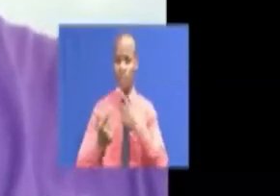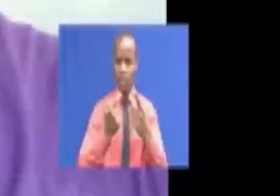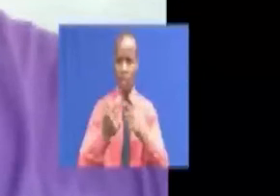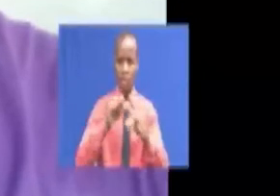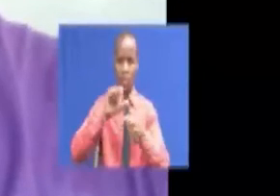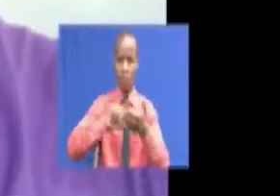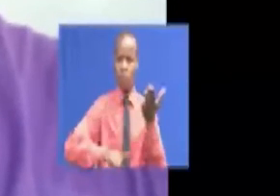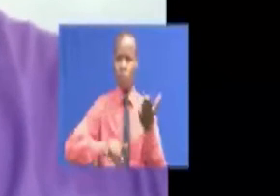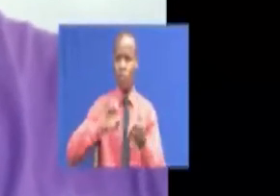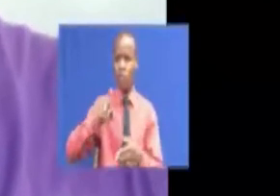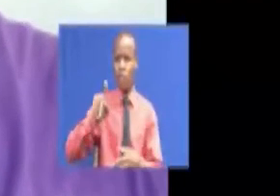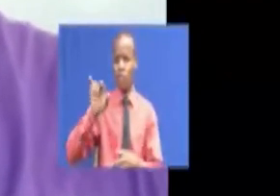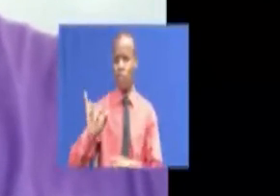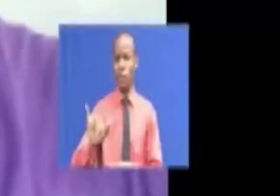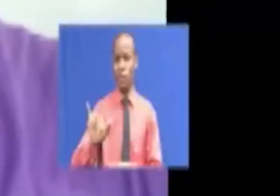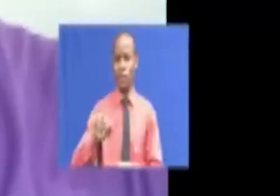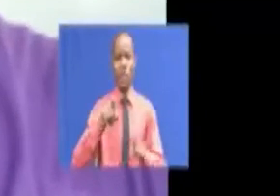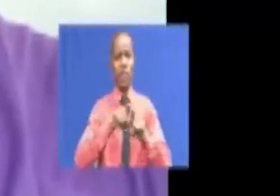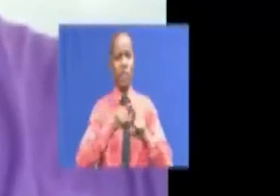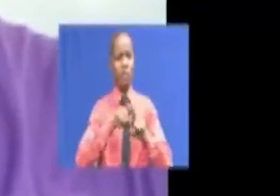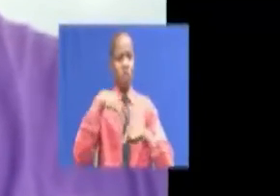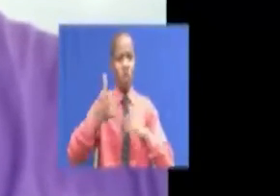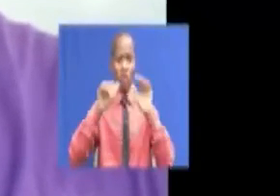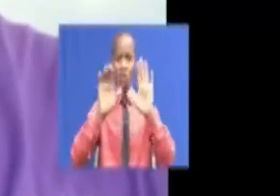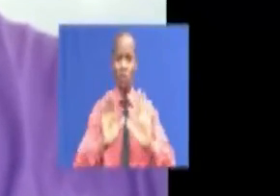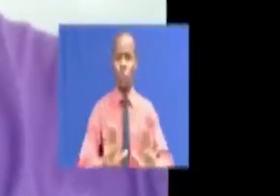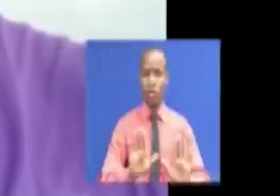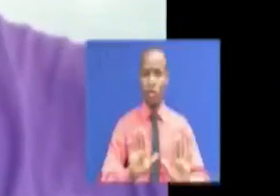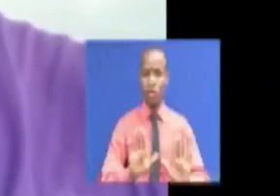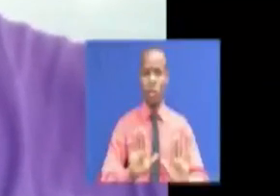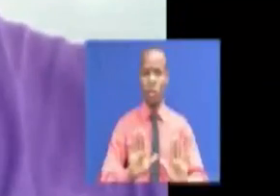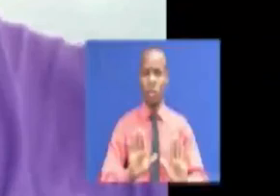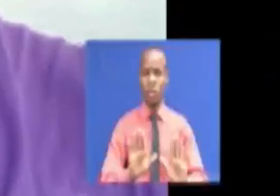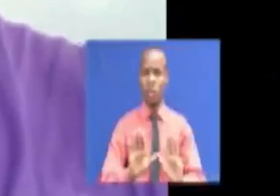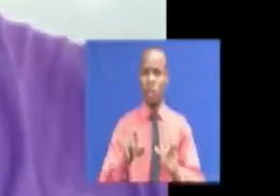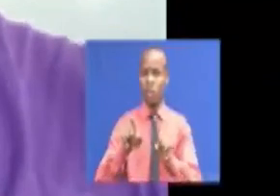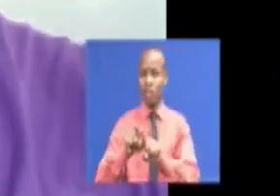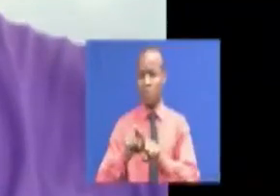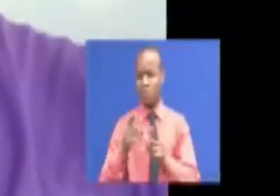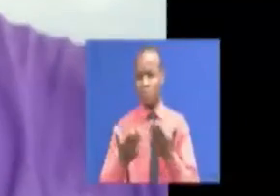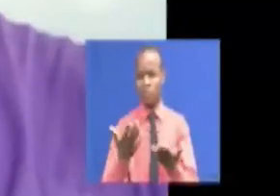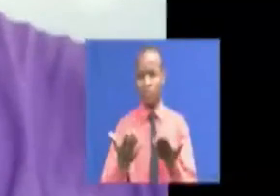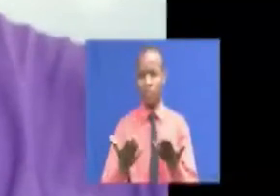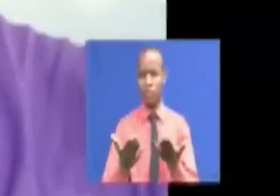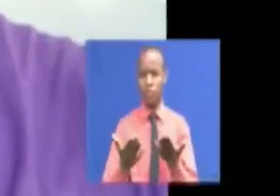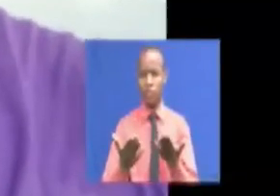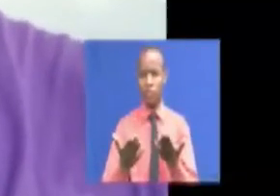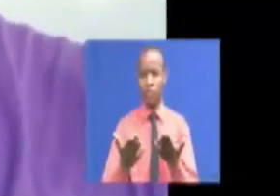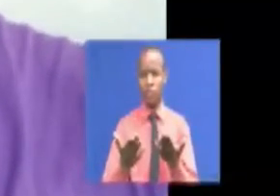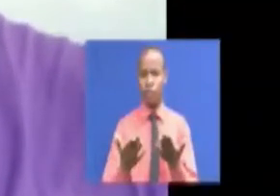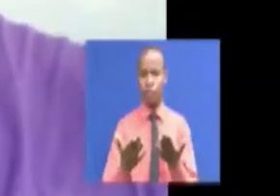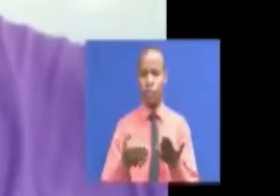that epilepsy is still important and we are committed to see that everybody